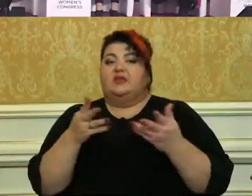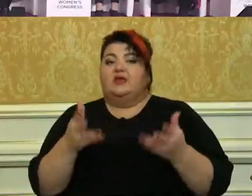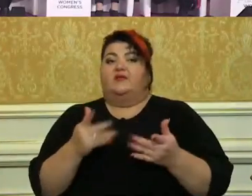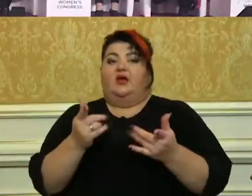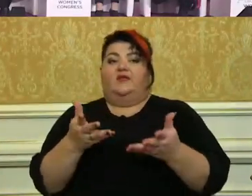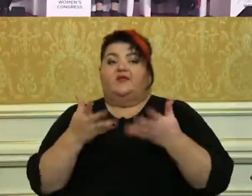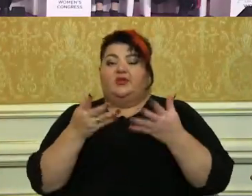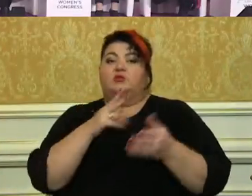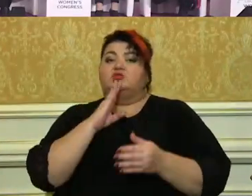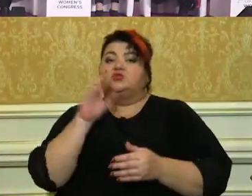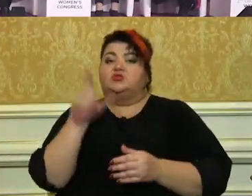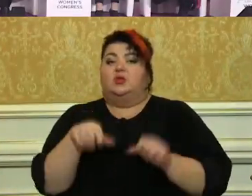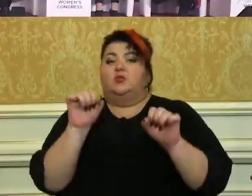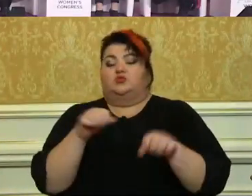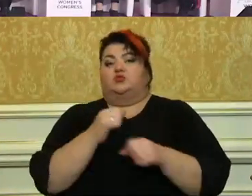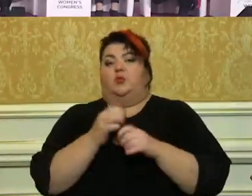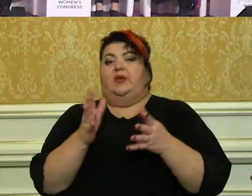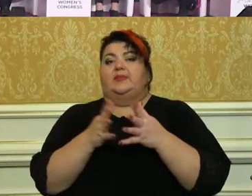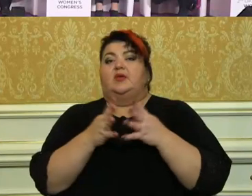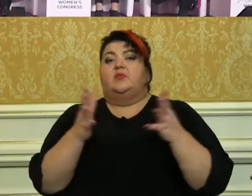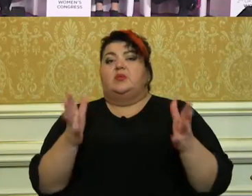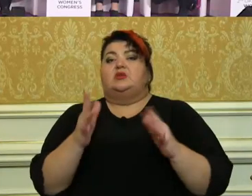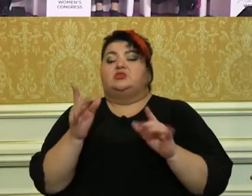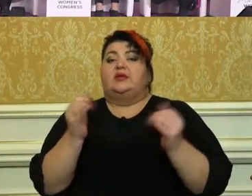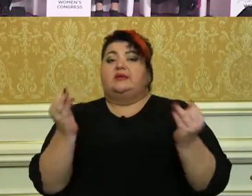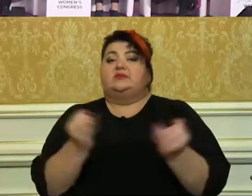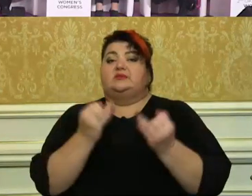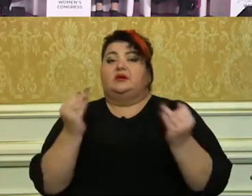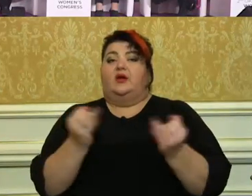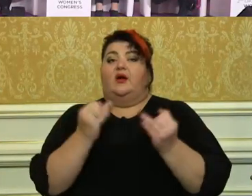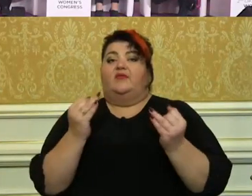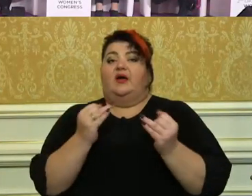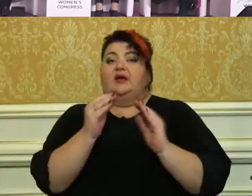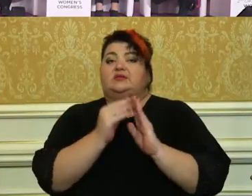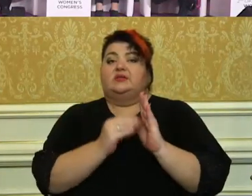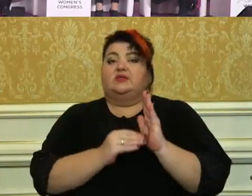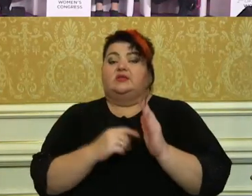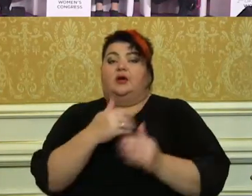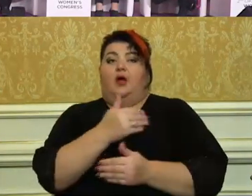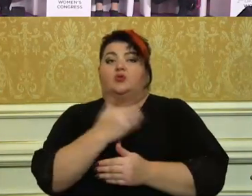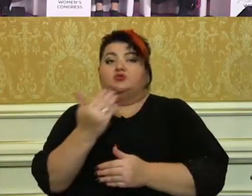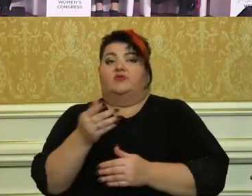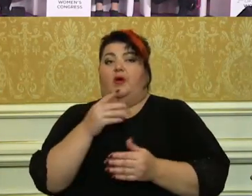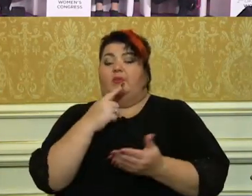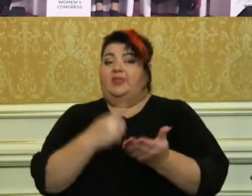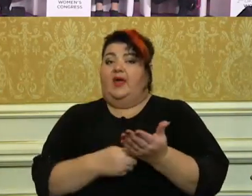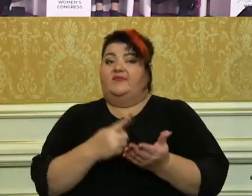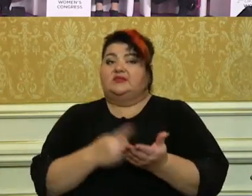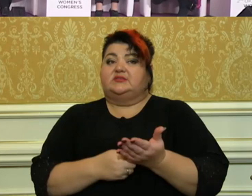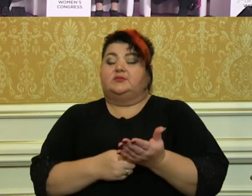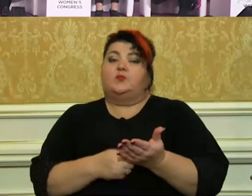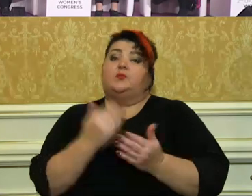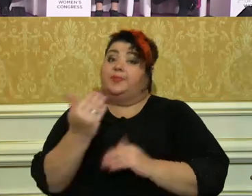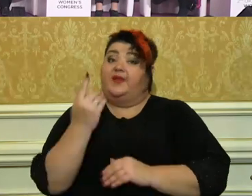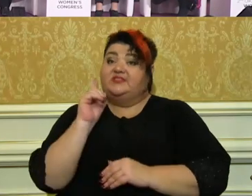risks. And you know that women can do it in a larger scale. Very interesting statistics I would like to give you